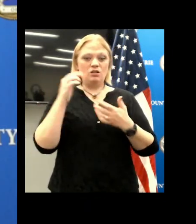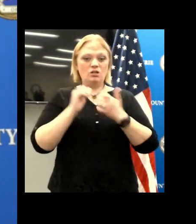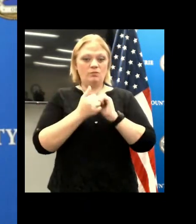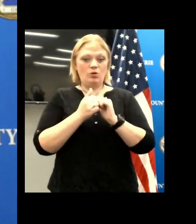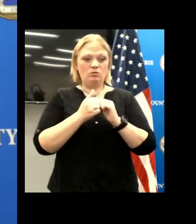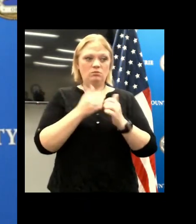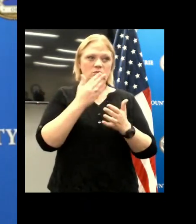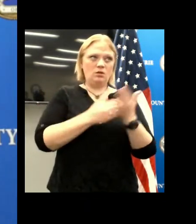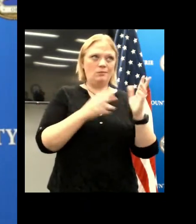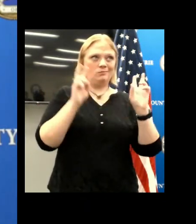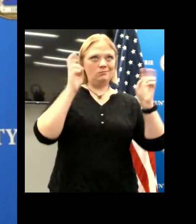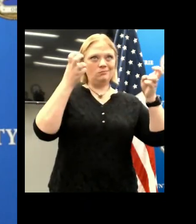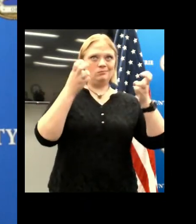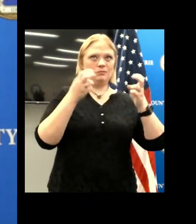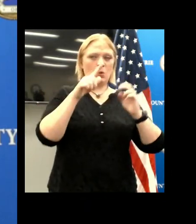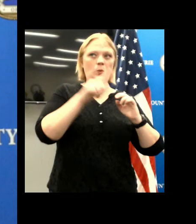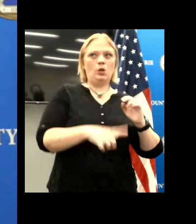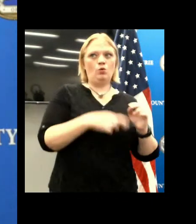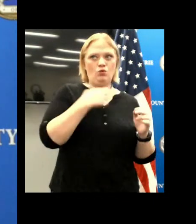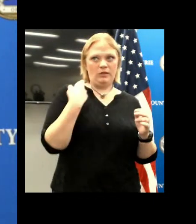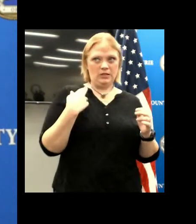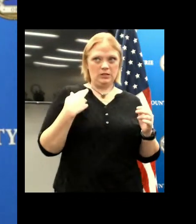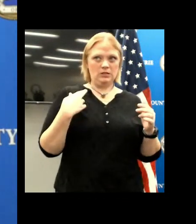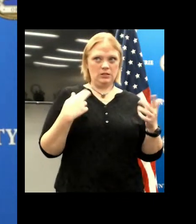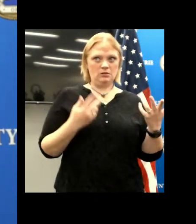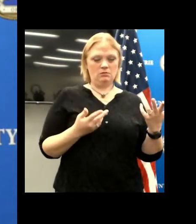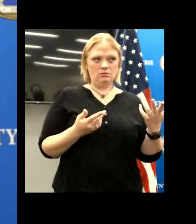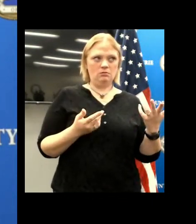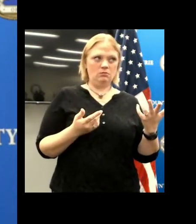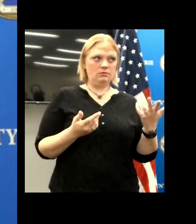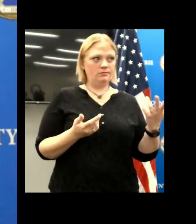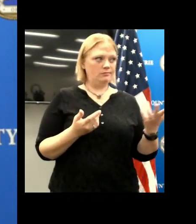some that are considered much lower risk. That